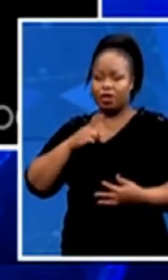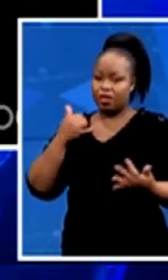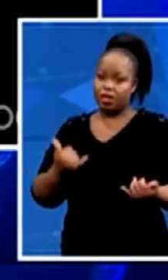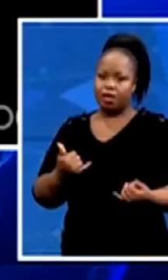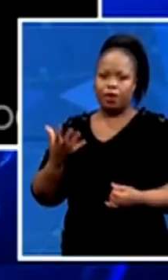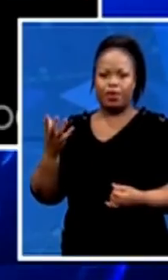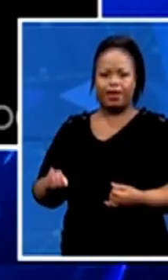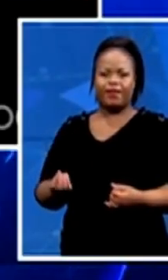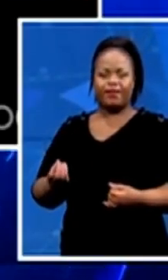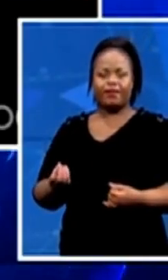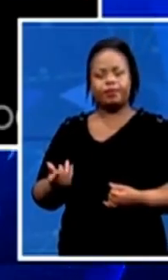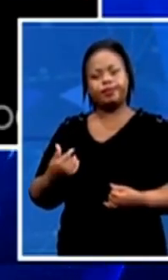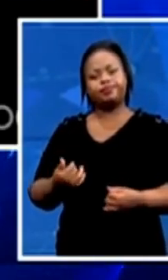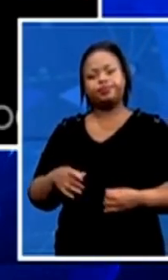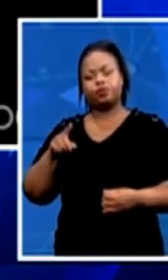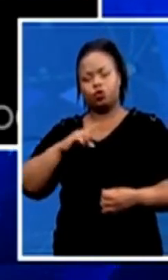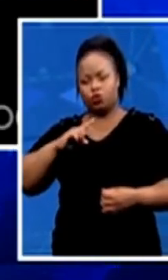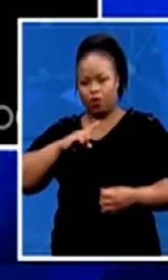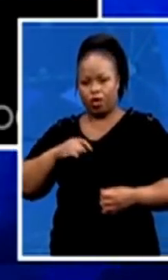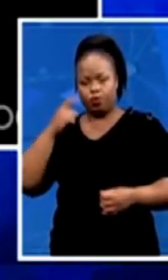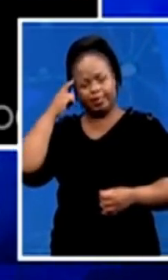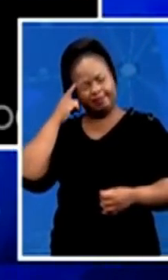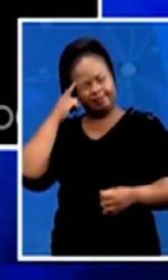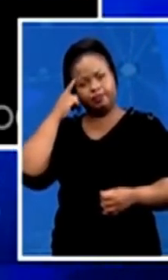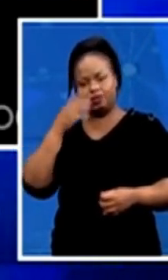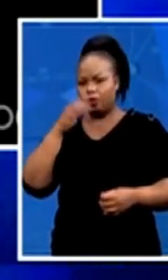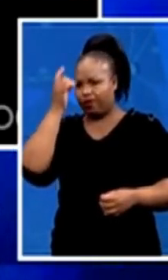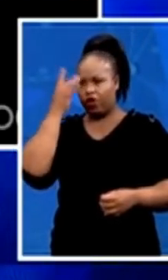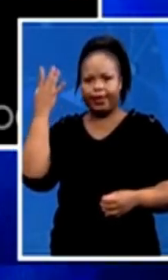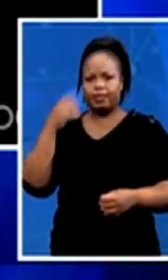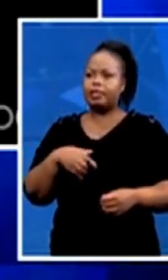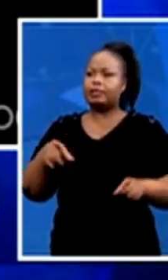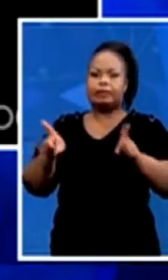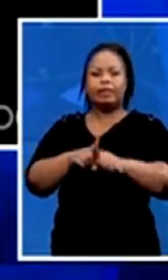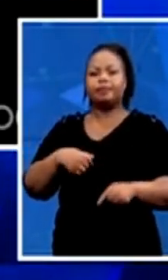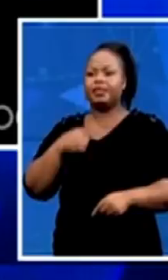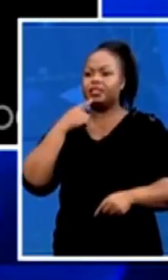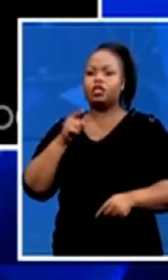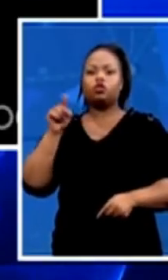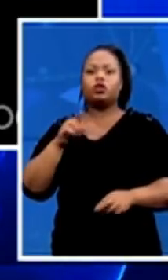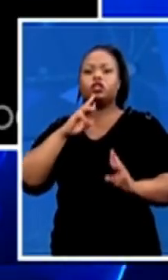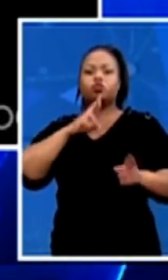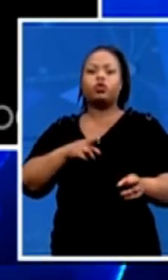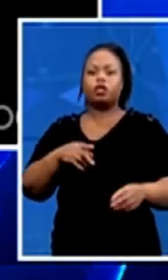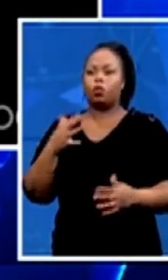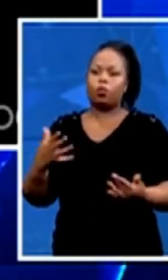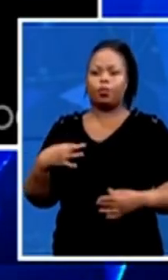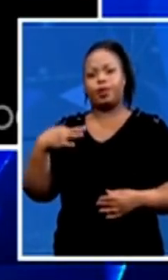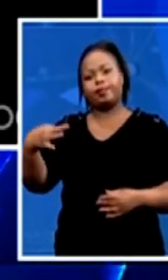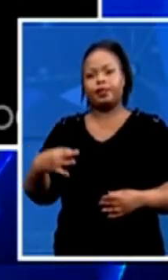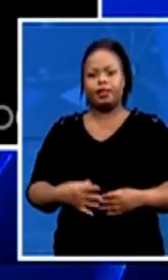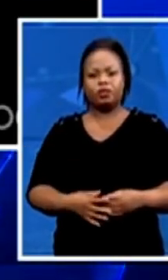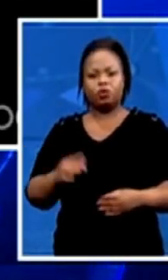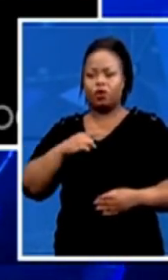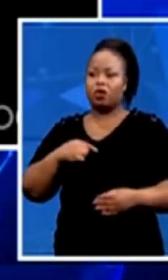have to conceptually forget that you are also called the respondent or the applicant and say, now we're dealing with you for the purposes